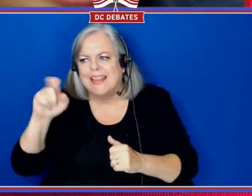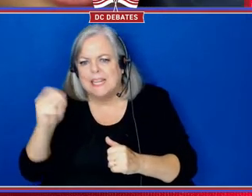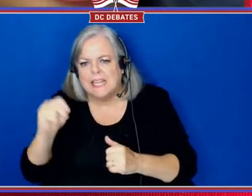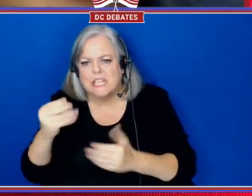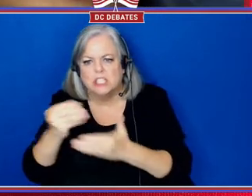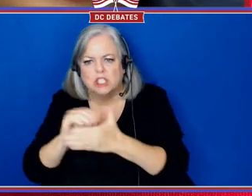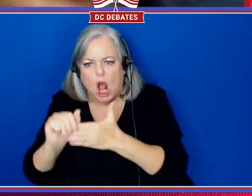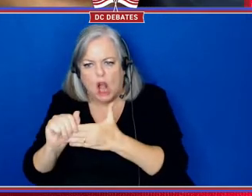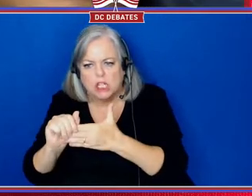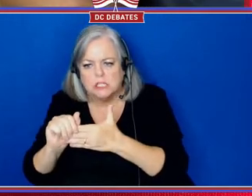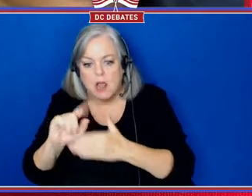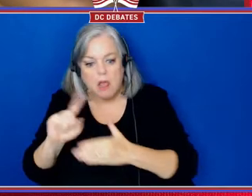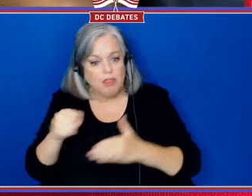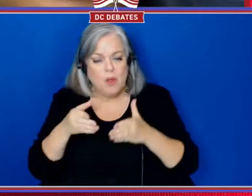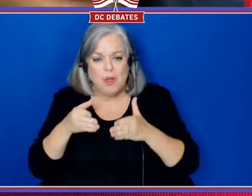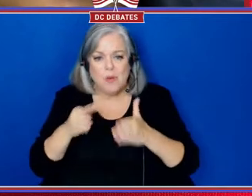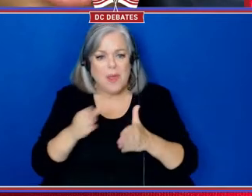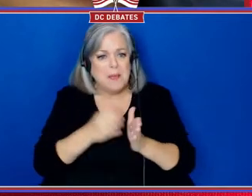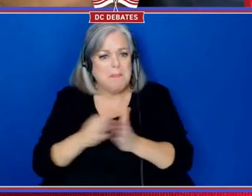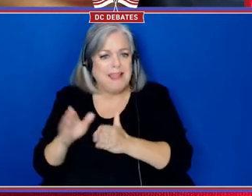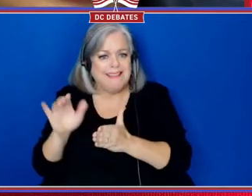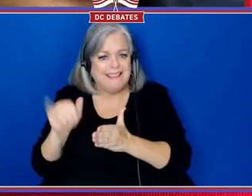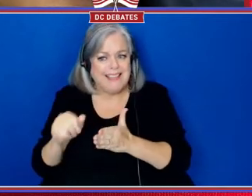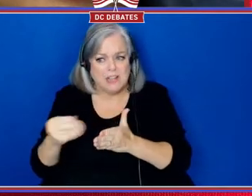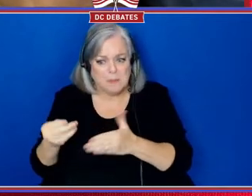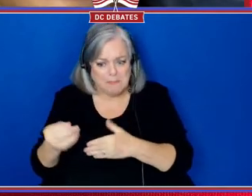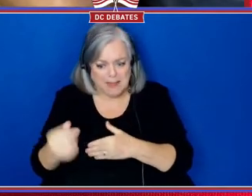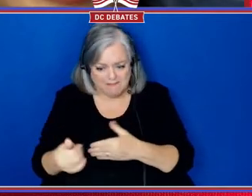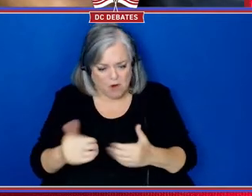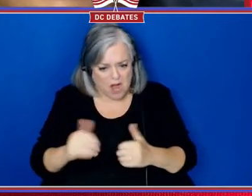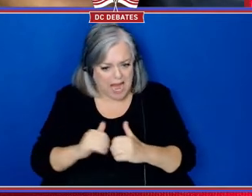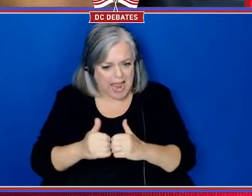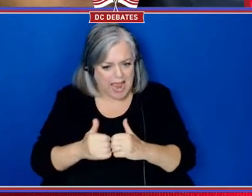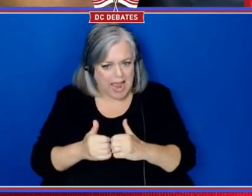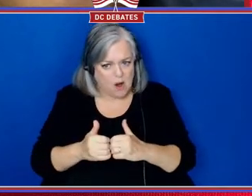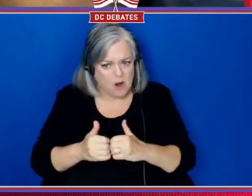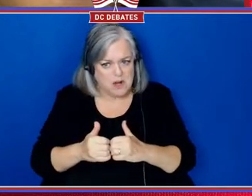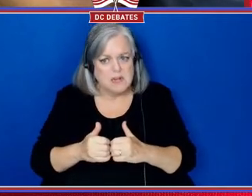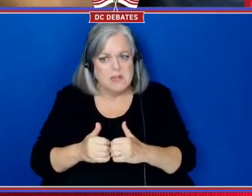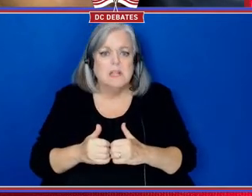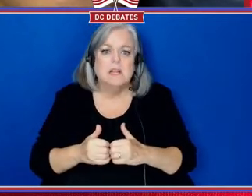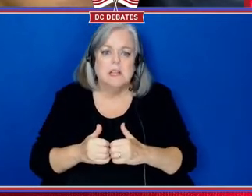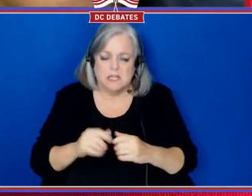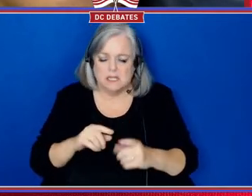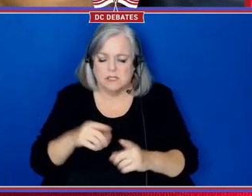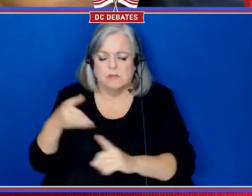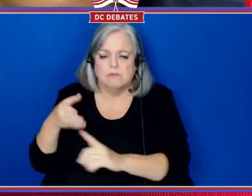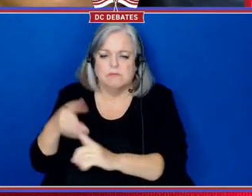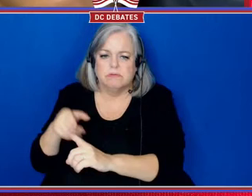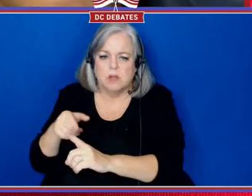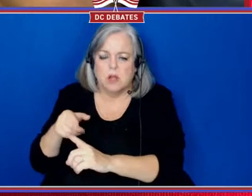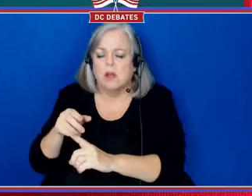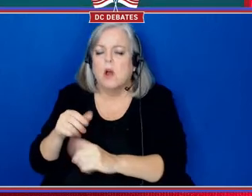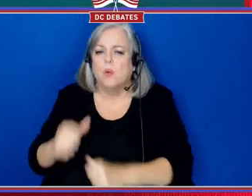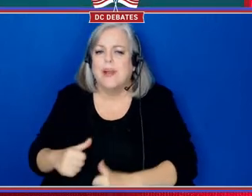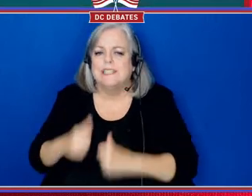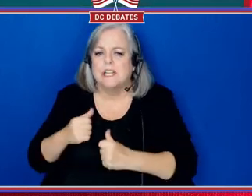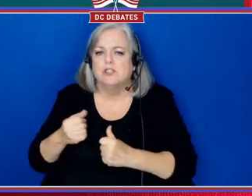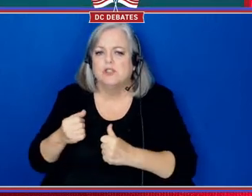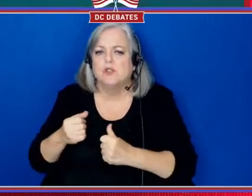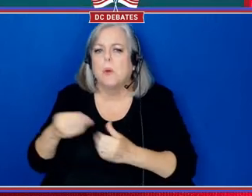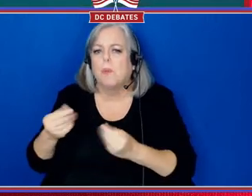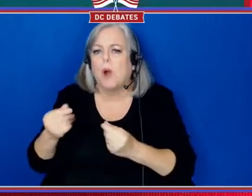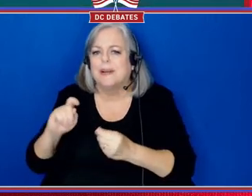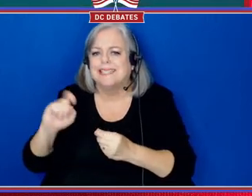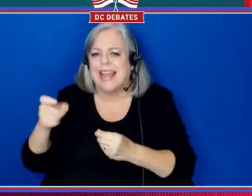for is to go to our residential property taxes. Thank you. Let's go to Robert White for a response